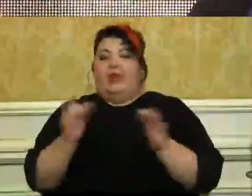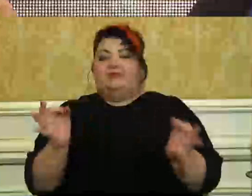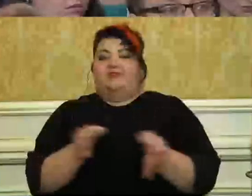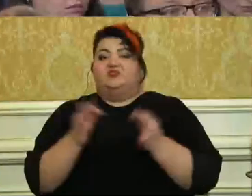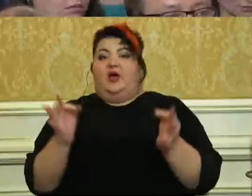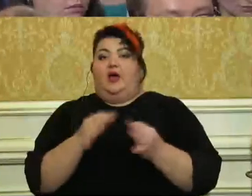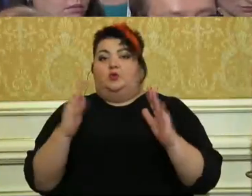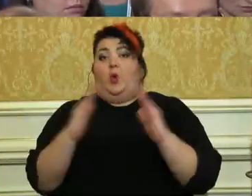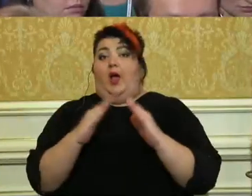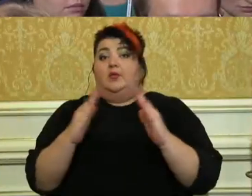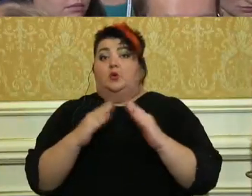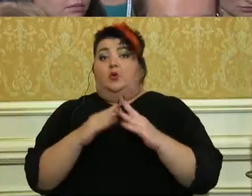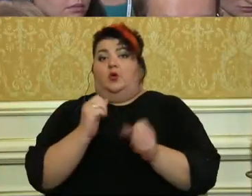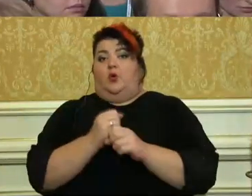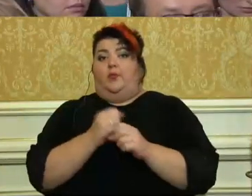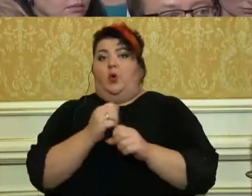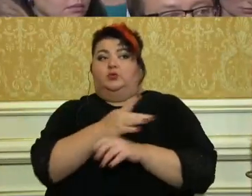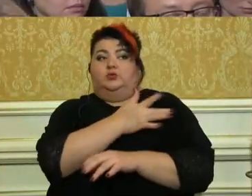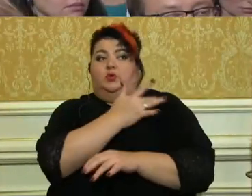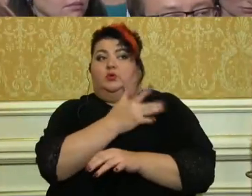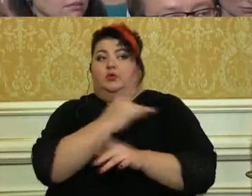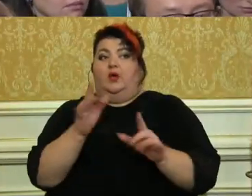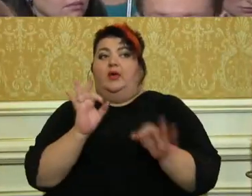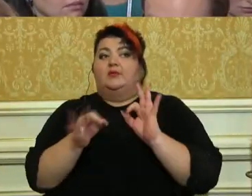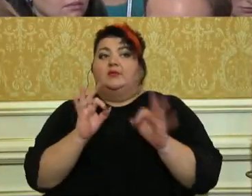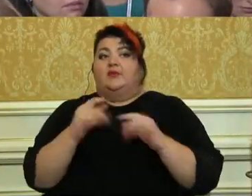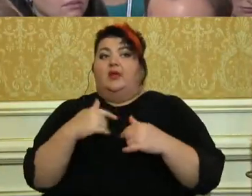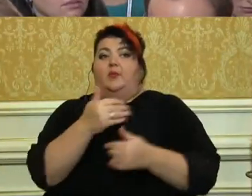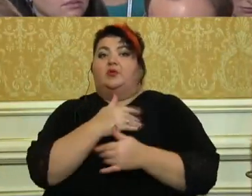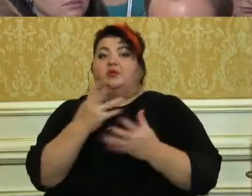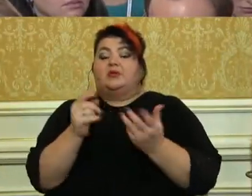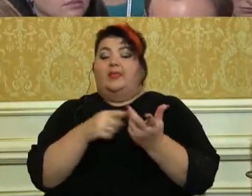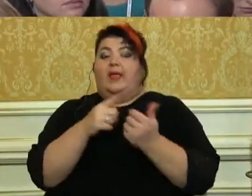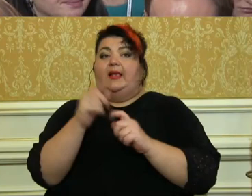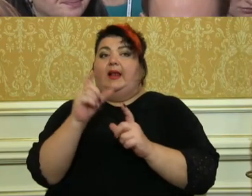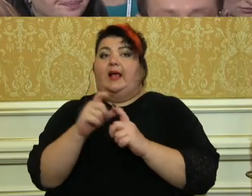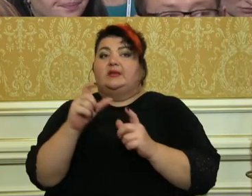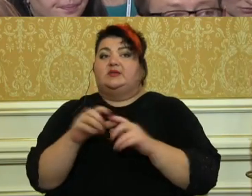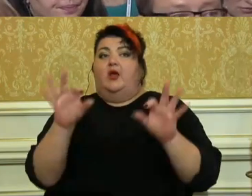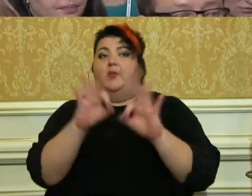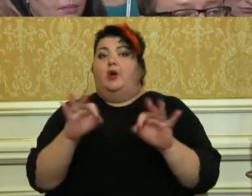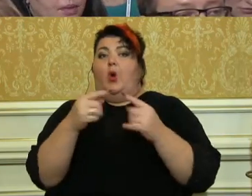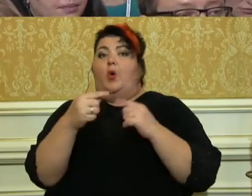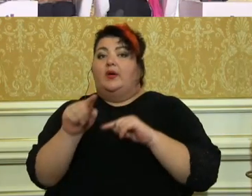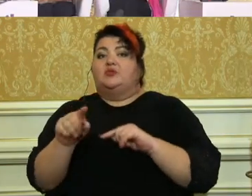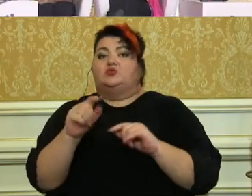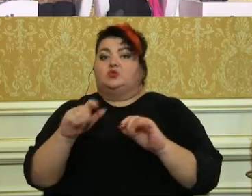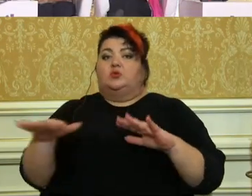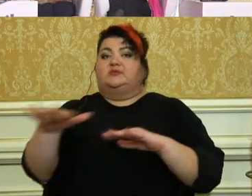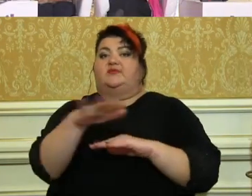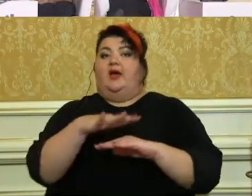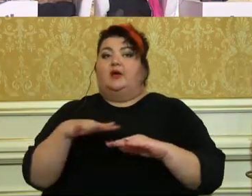And now I would like to say a few words about another field. It's digital transition and the gender tech